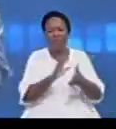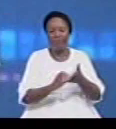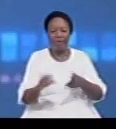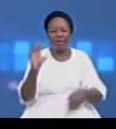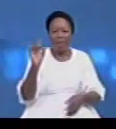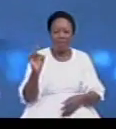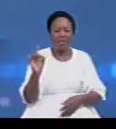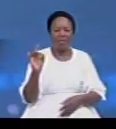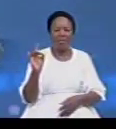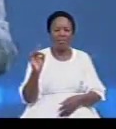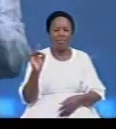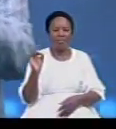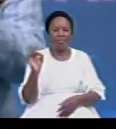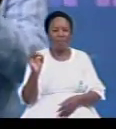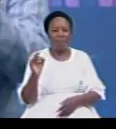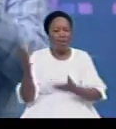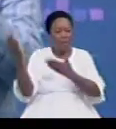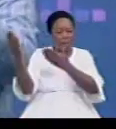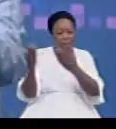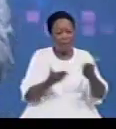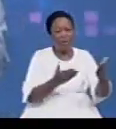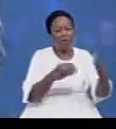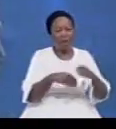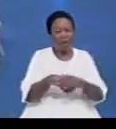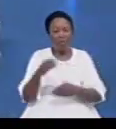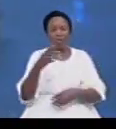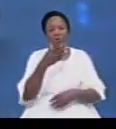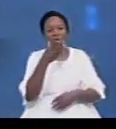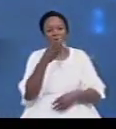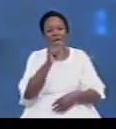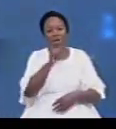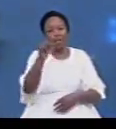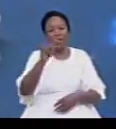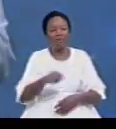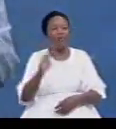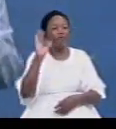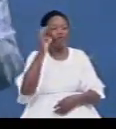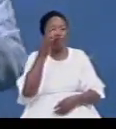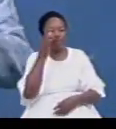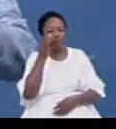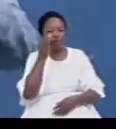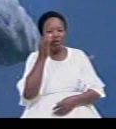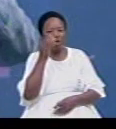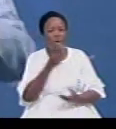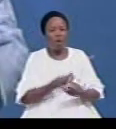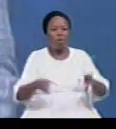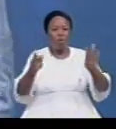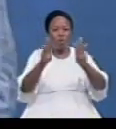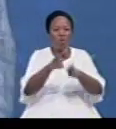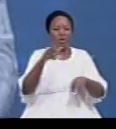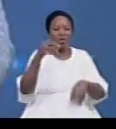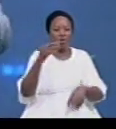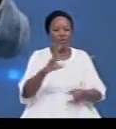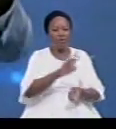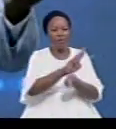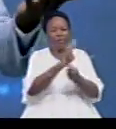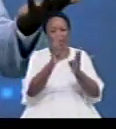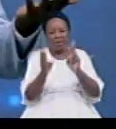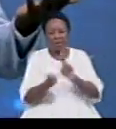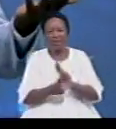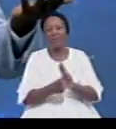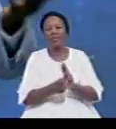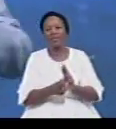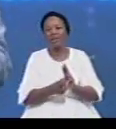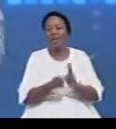verse 8, bring forth therefore fruits worthy of repentance. That's the